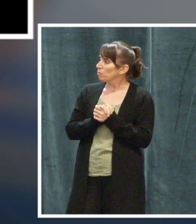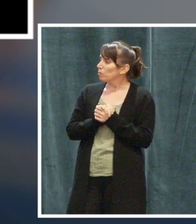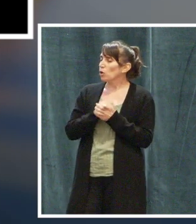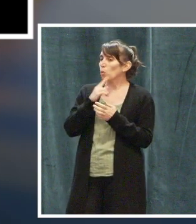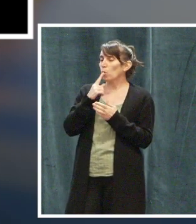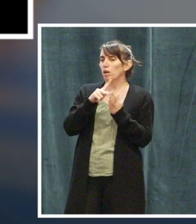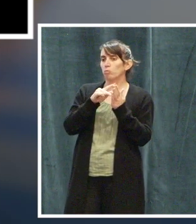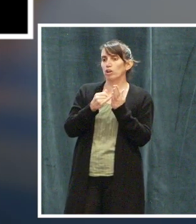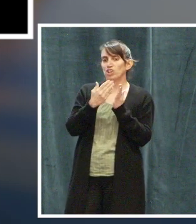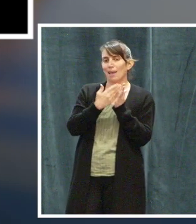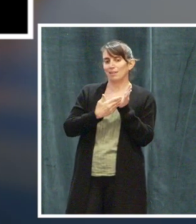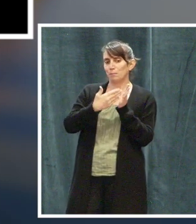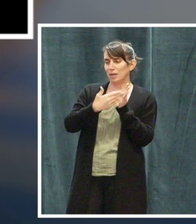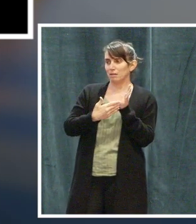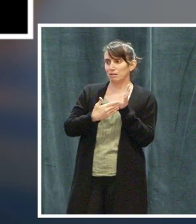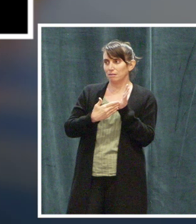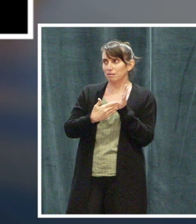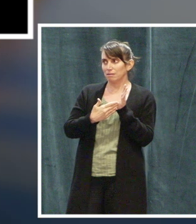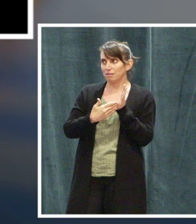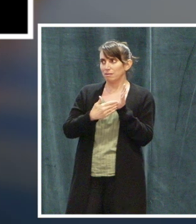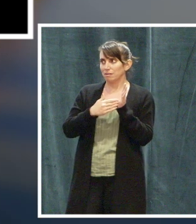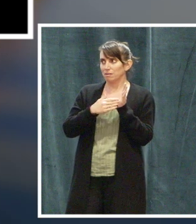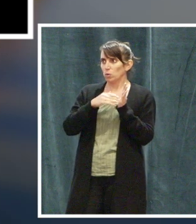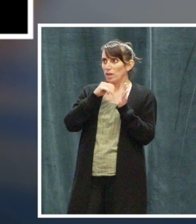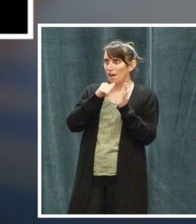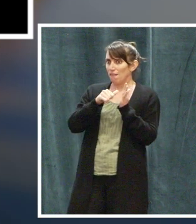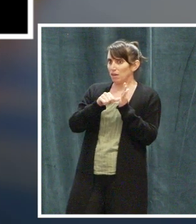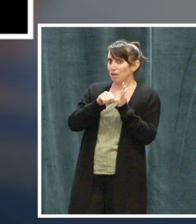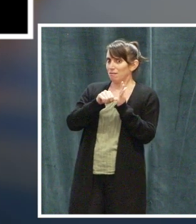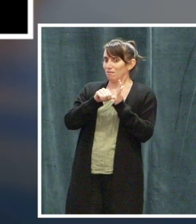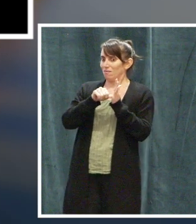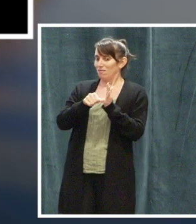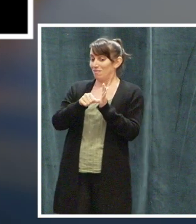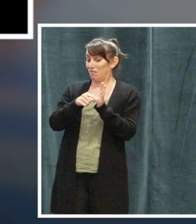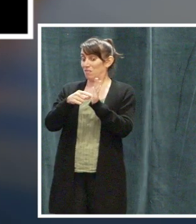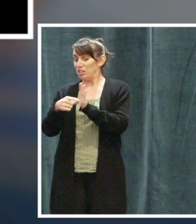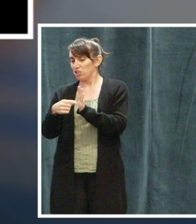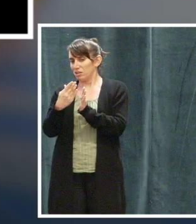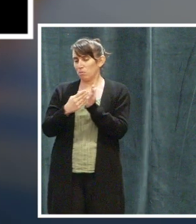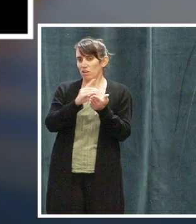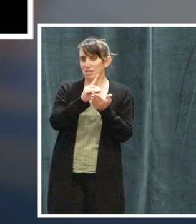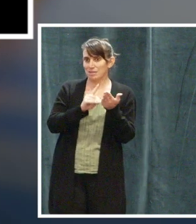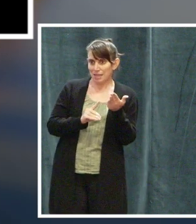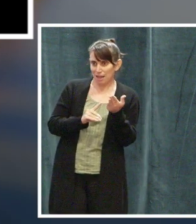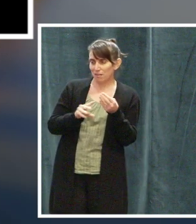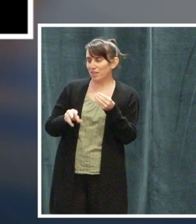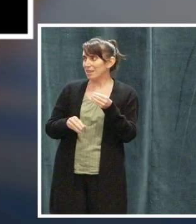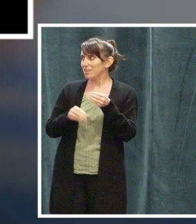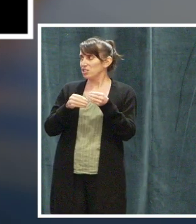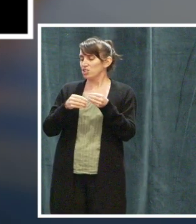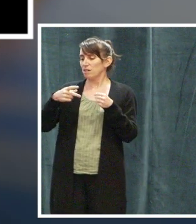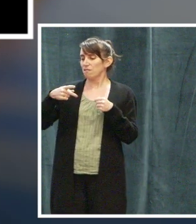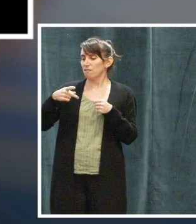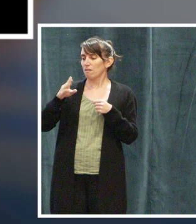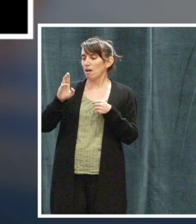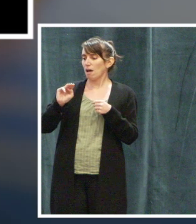project elements that we haven't really featured in terms of the design at this point is the addition of a pump